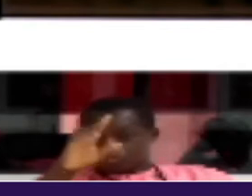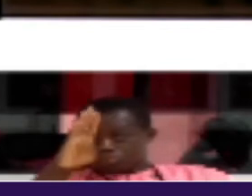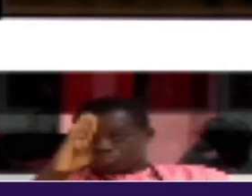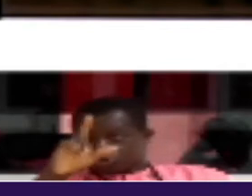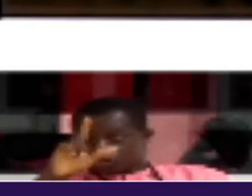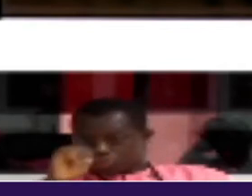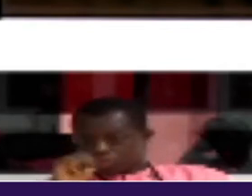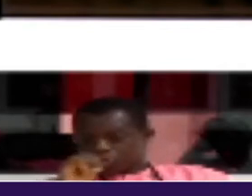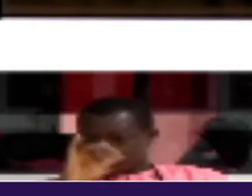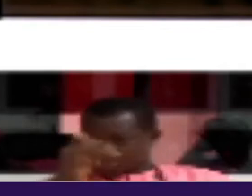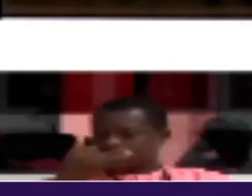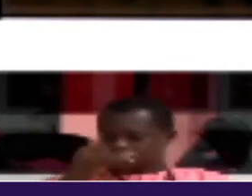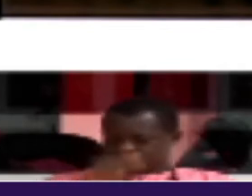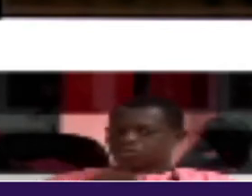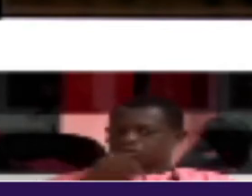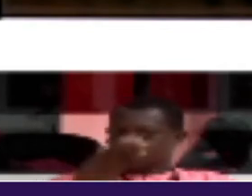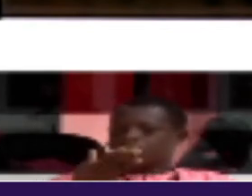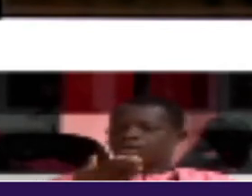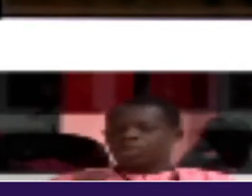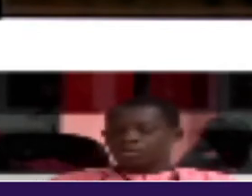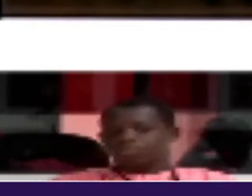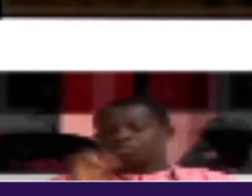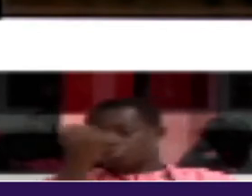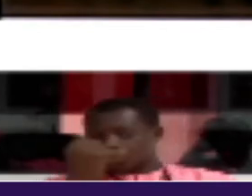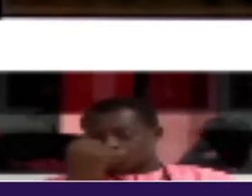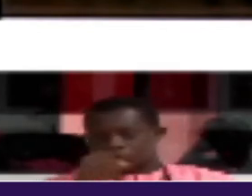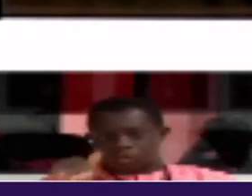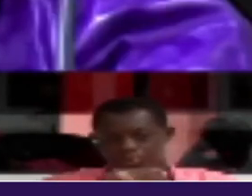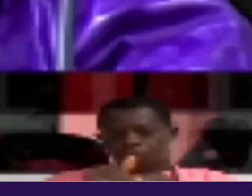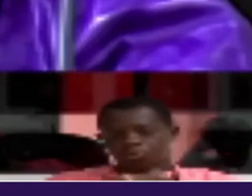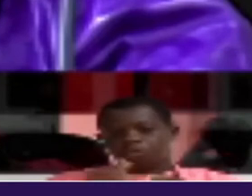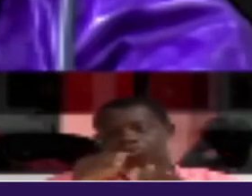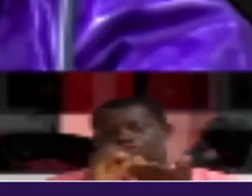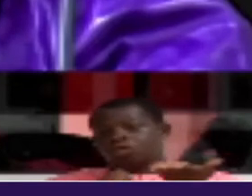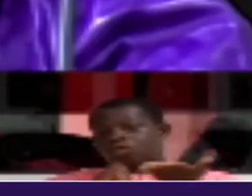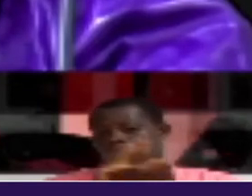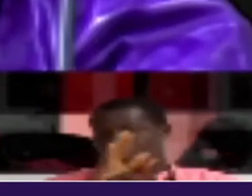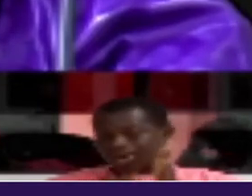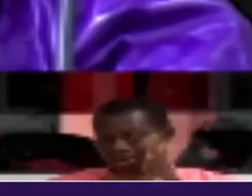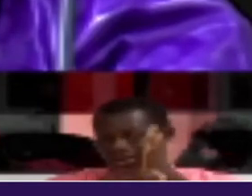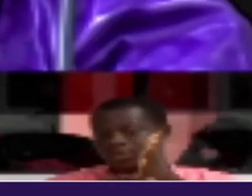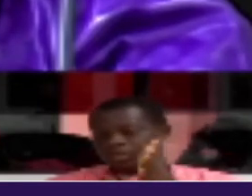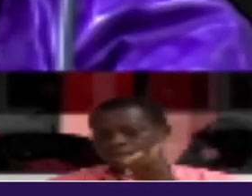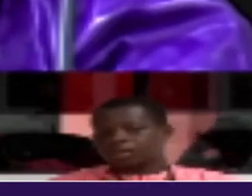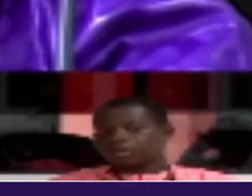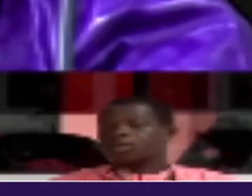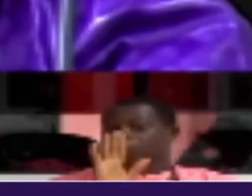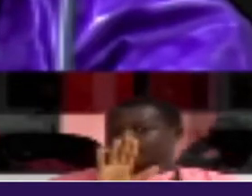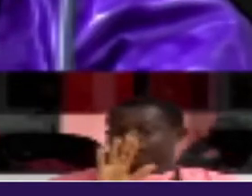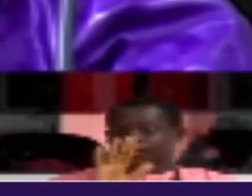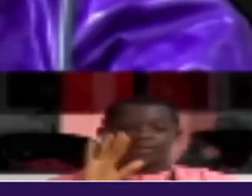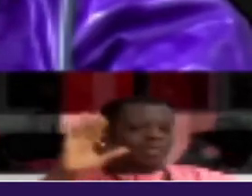Yeah, I can say yes, because he's part of the command. Listen to the question. At the